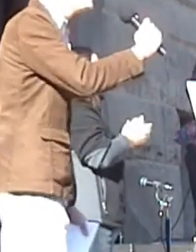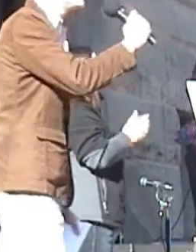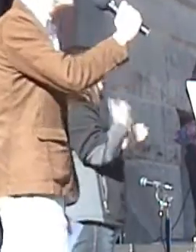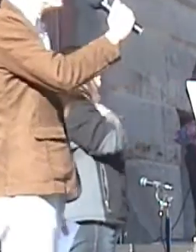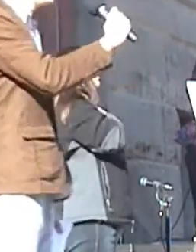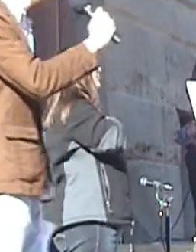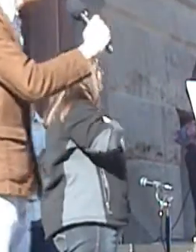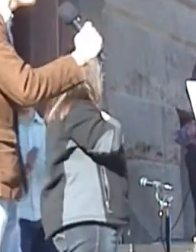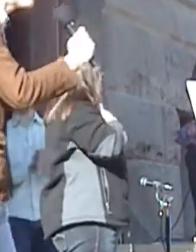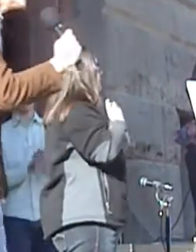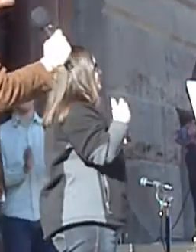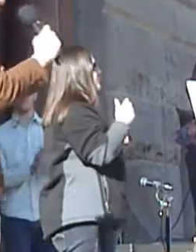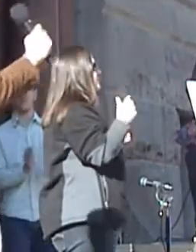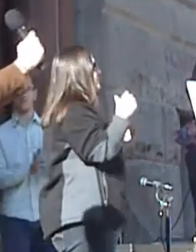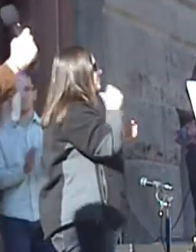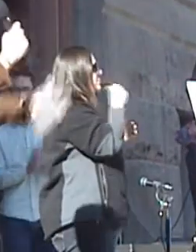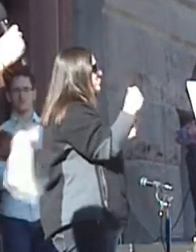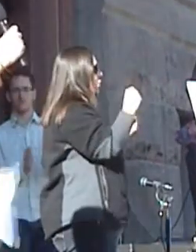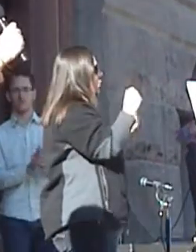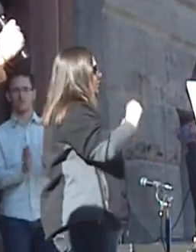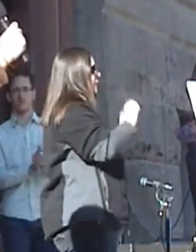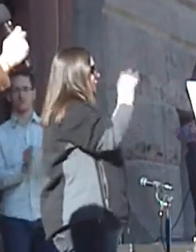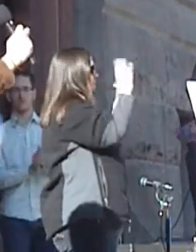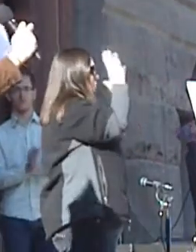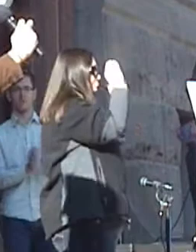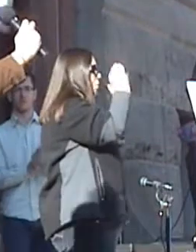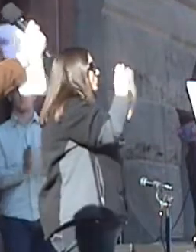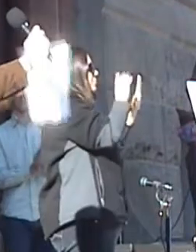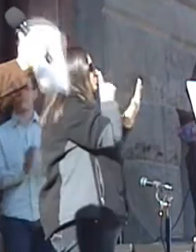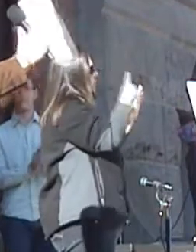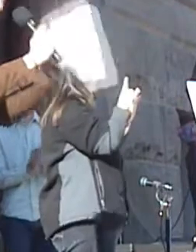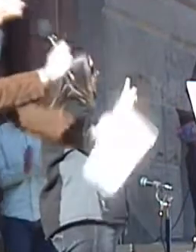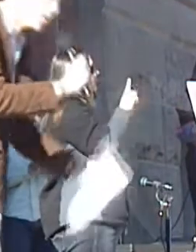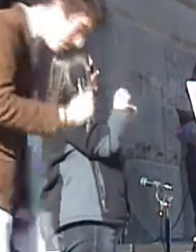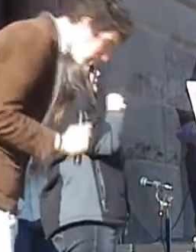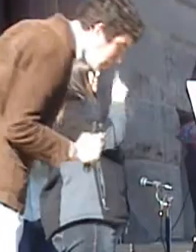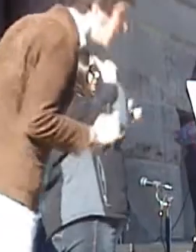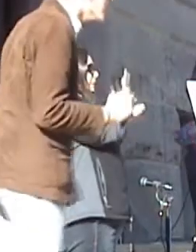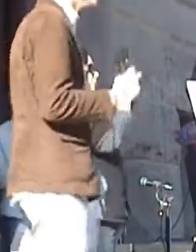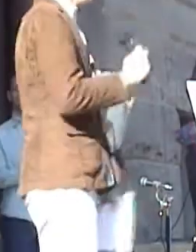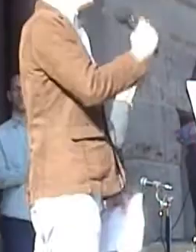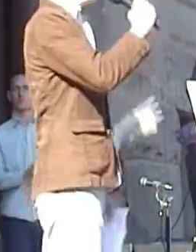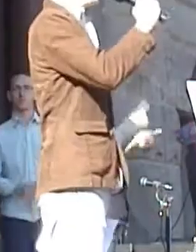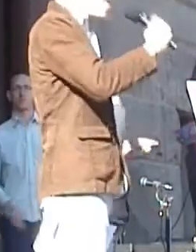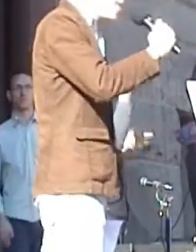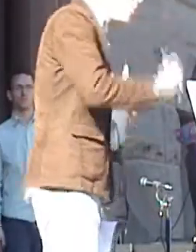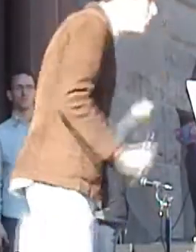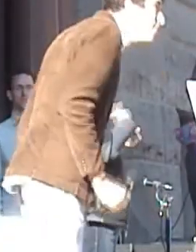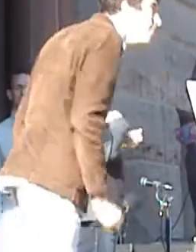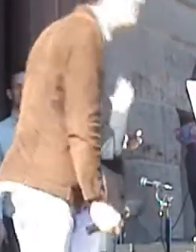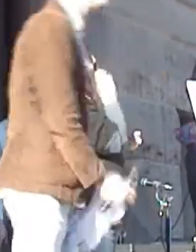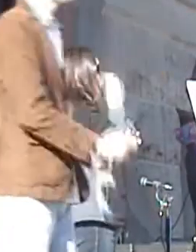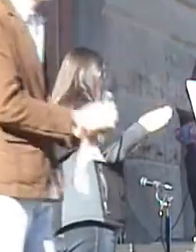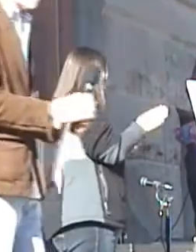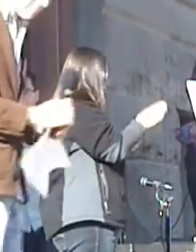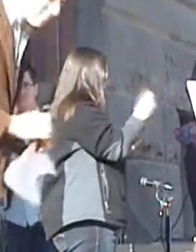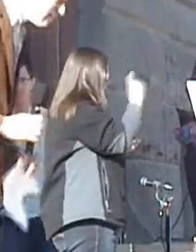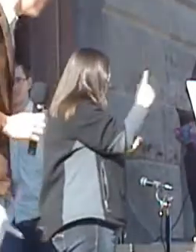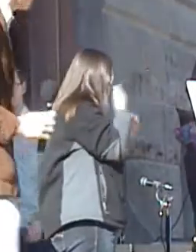So please, let's not lose hope. Let's keep believing that it can happen because trust me, it will. Thank you.